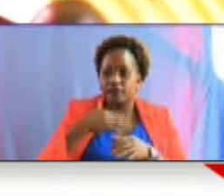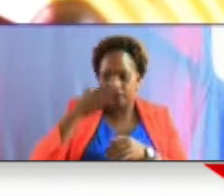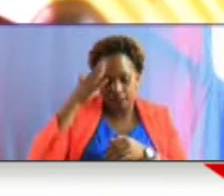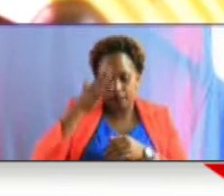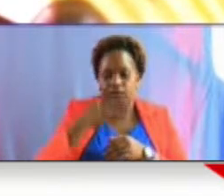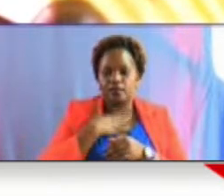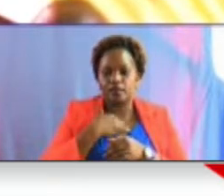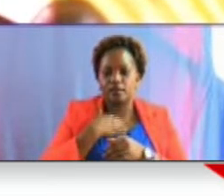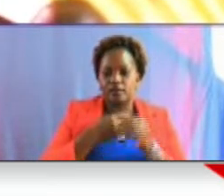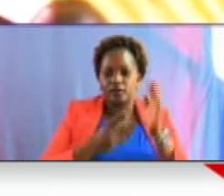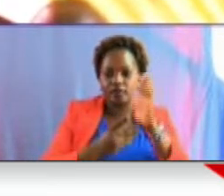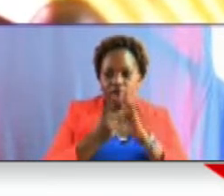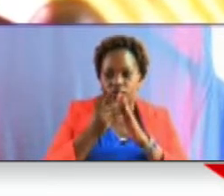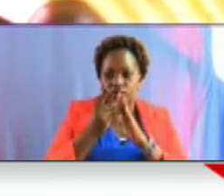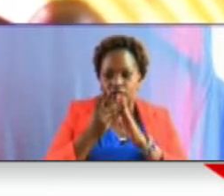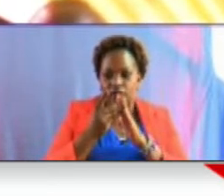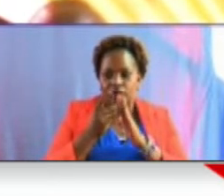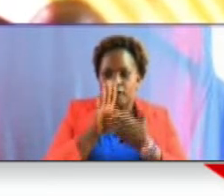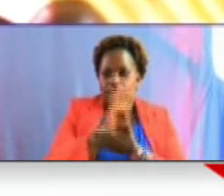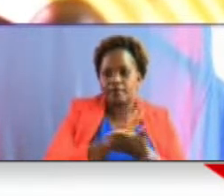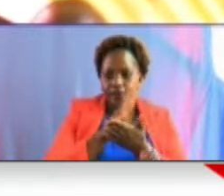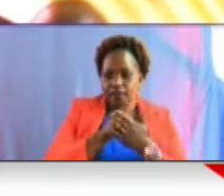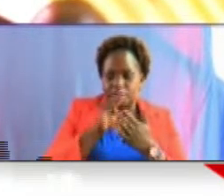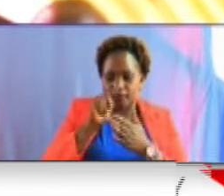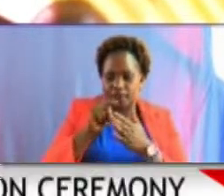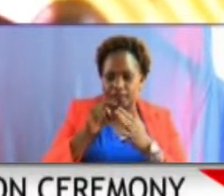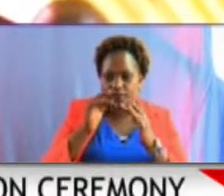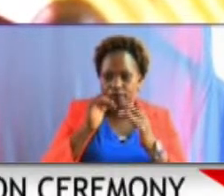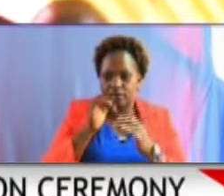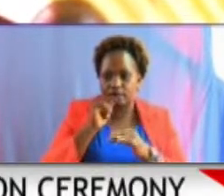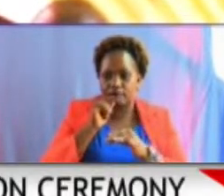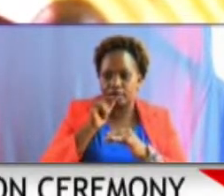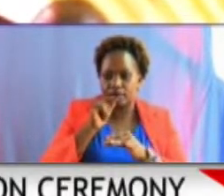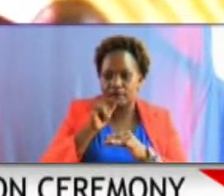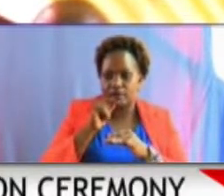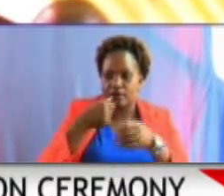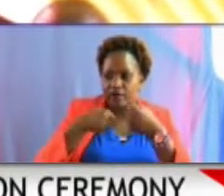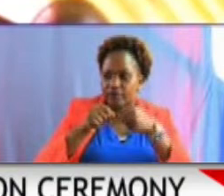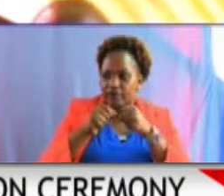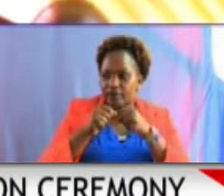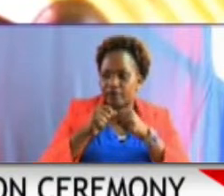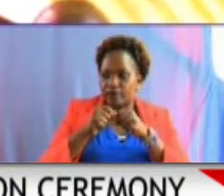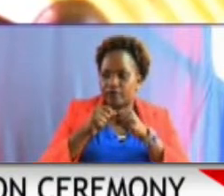to develop and enhance basic infrastructure for